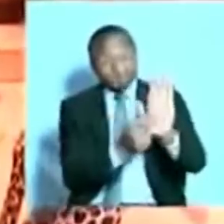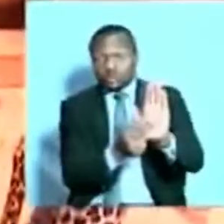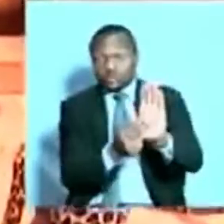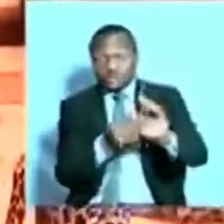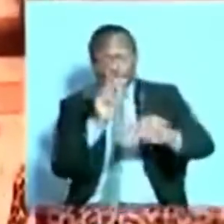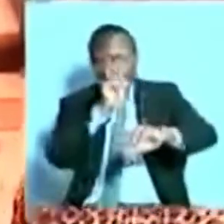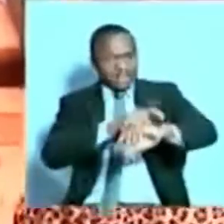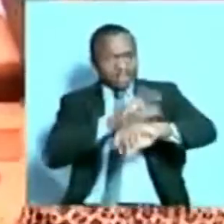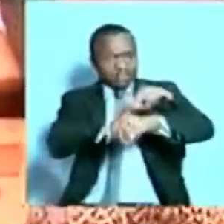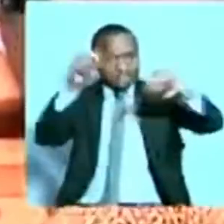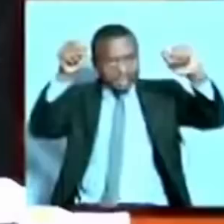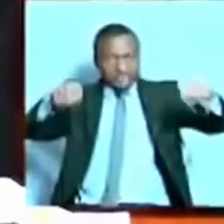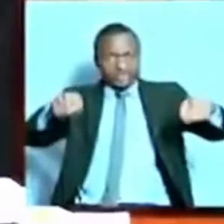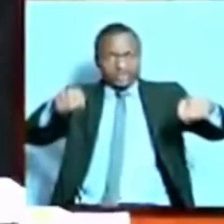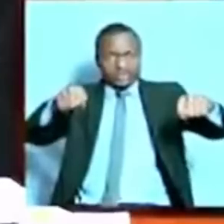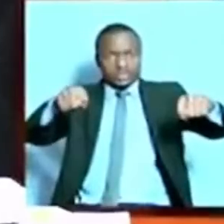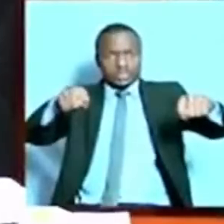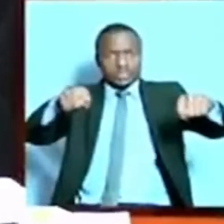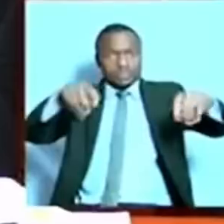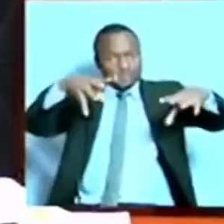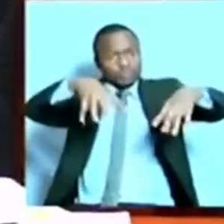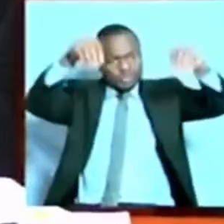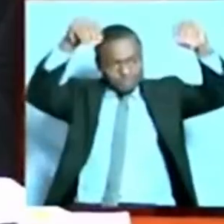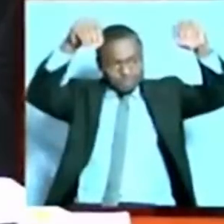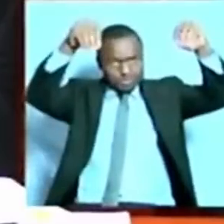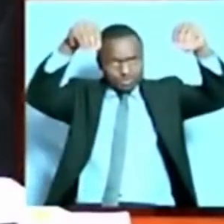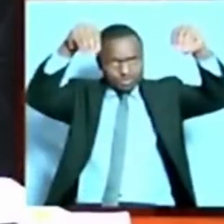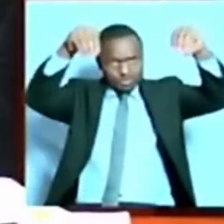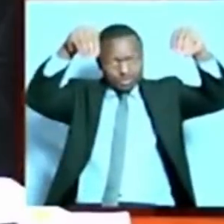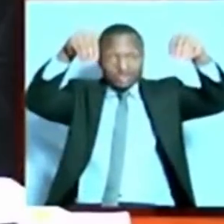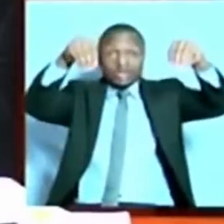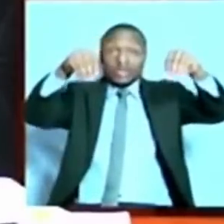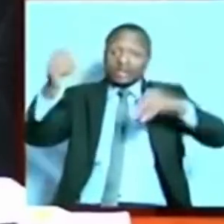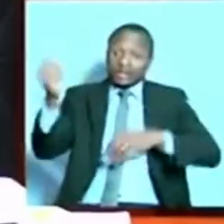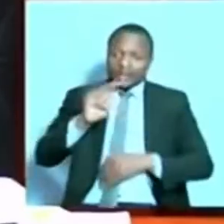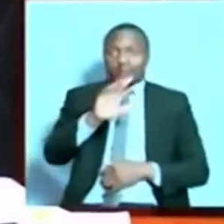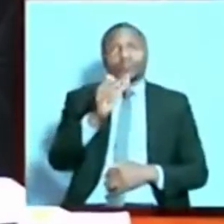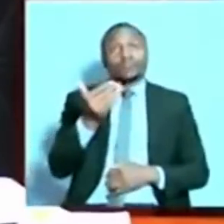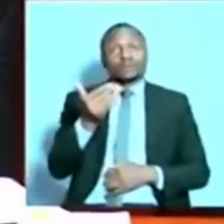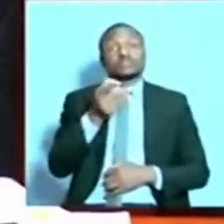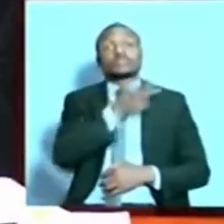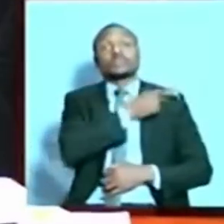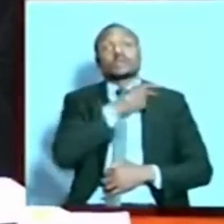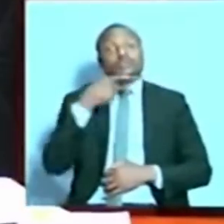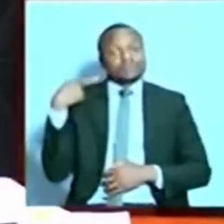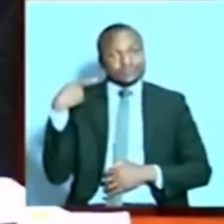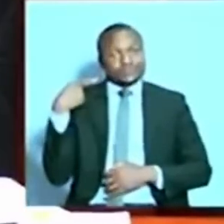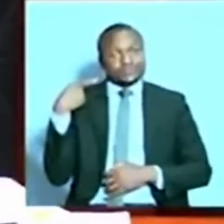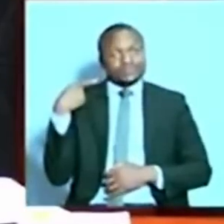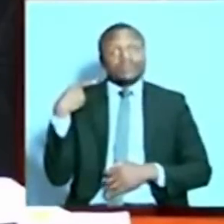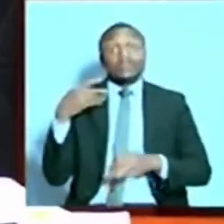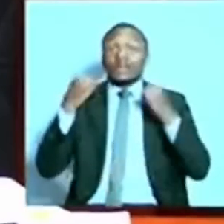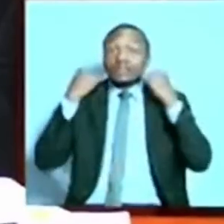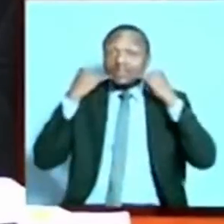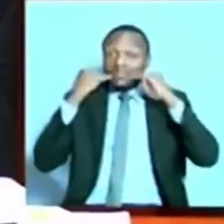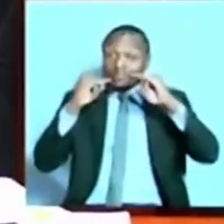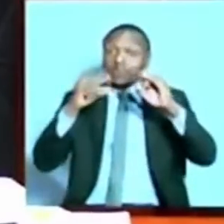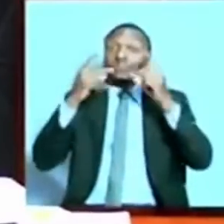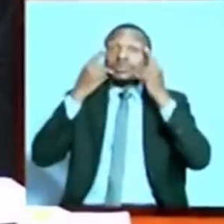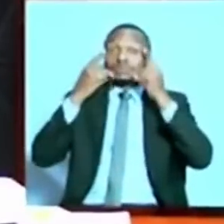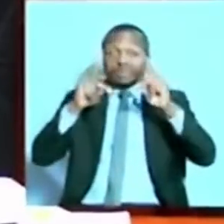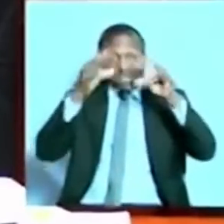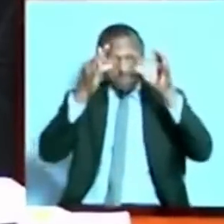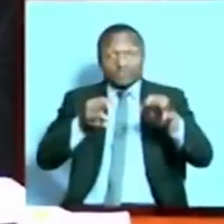for load shedding. Please come back to this house and inform the public